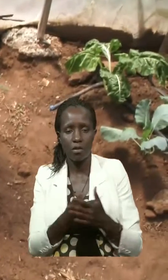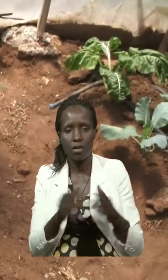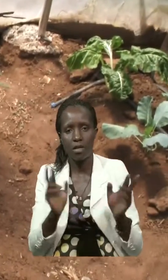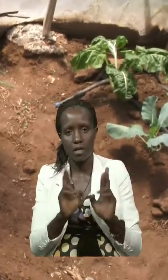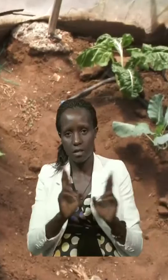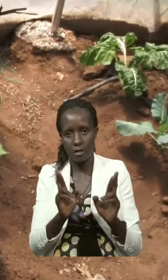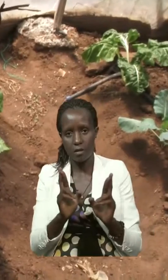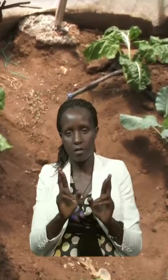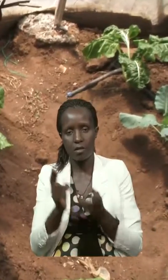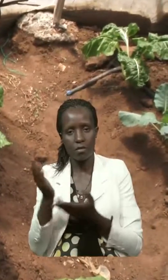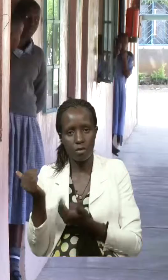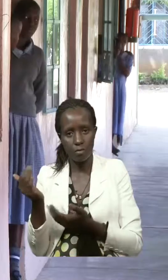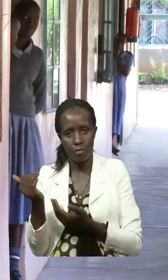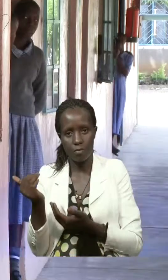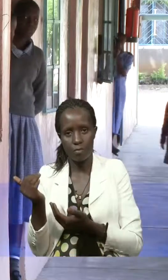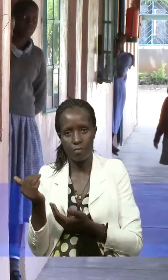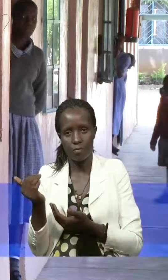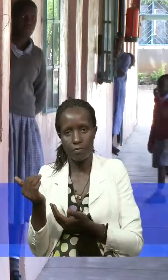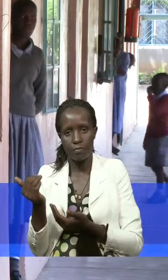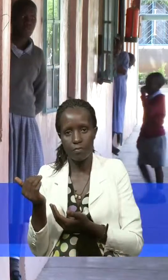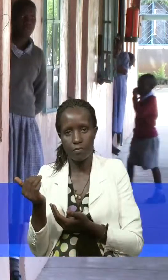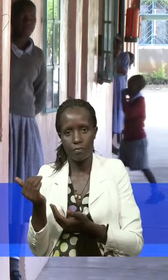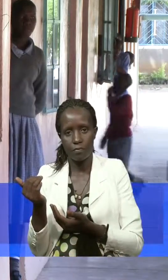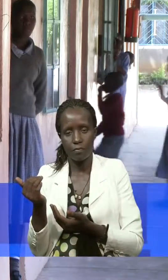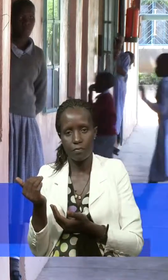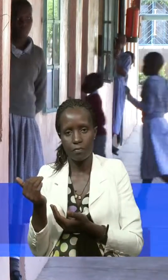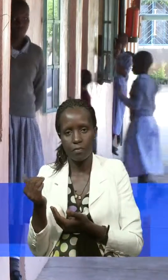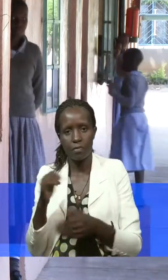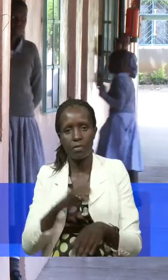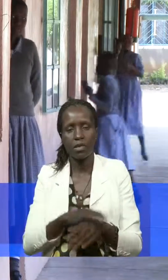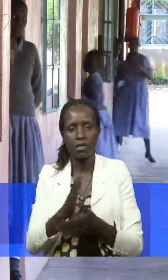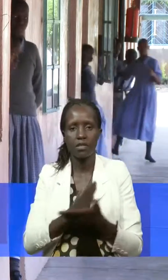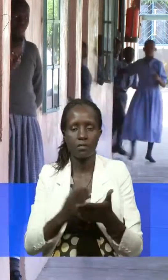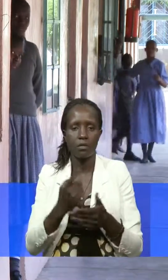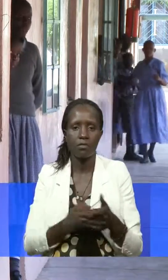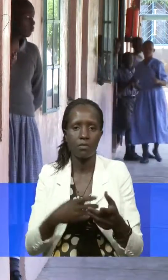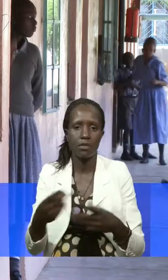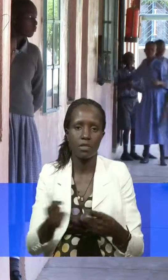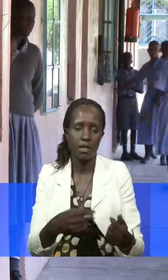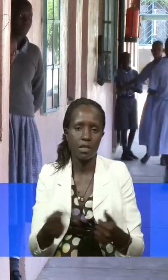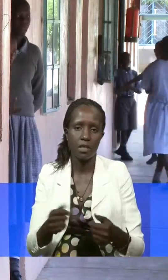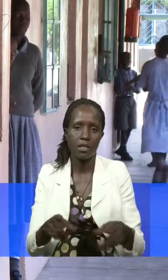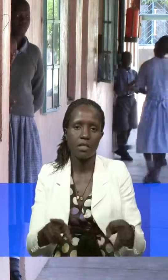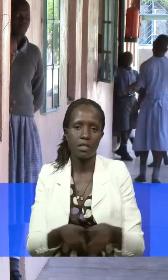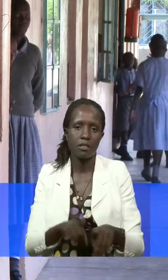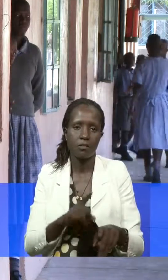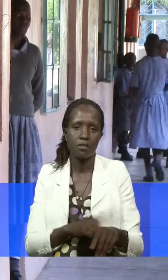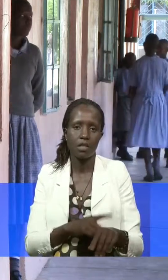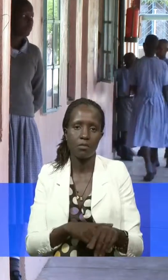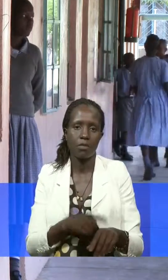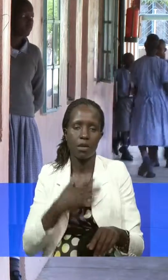almost ready, and we hope we will get something from the sales. At the same